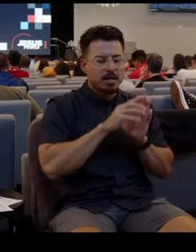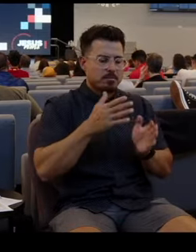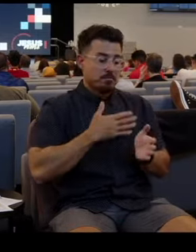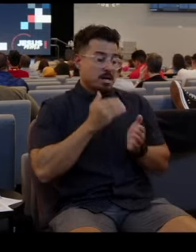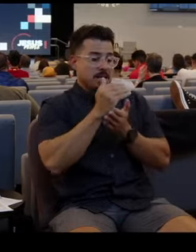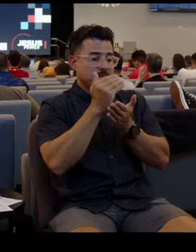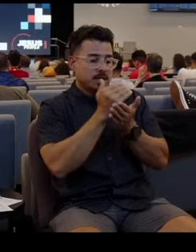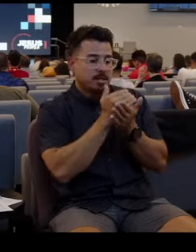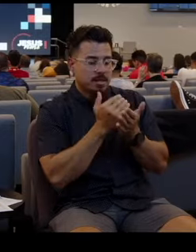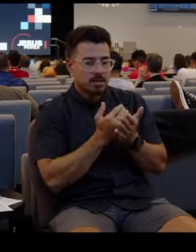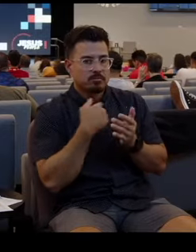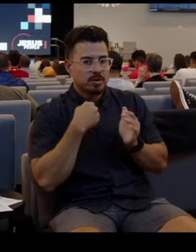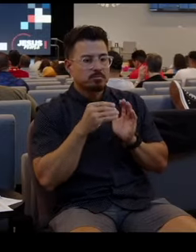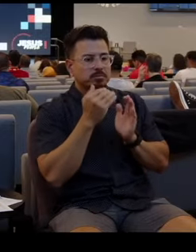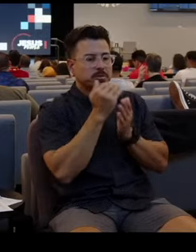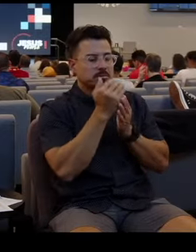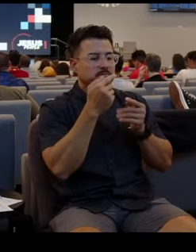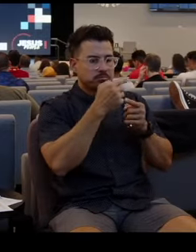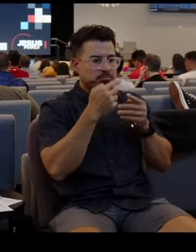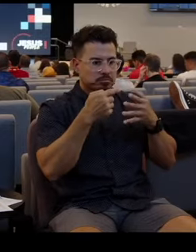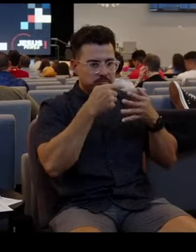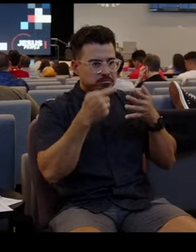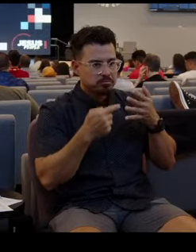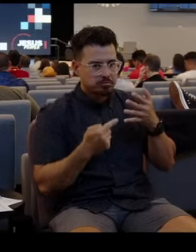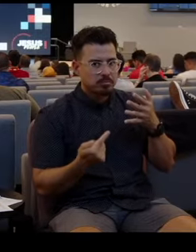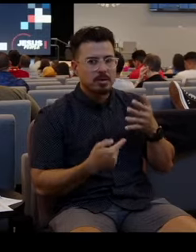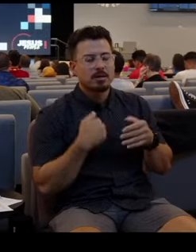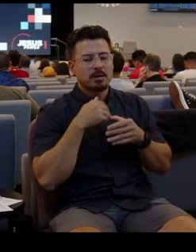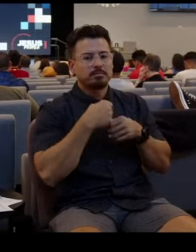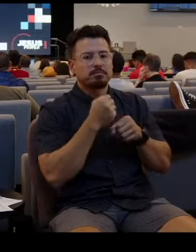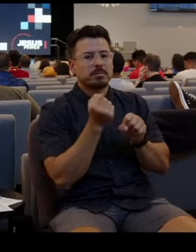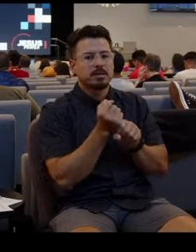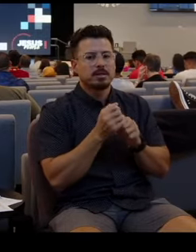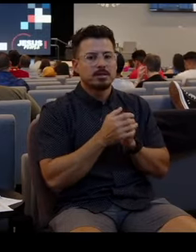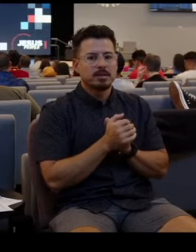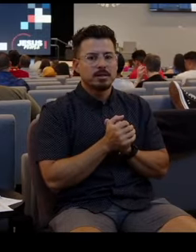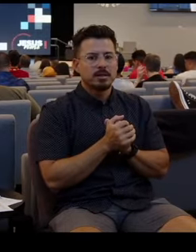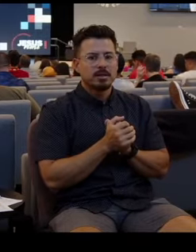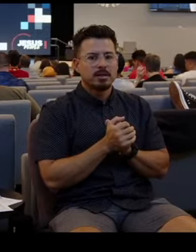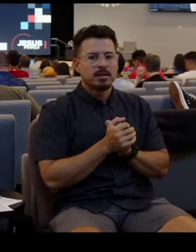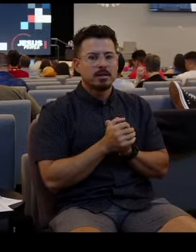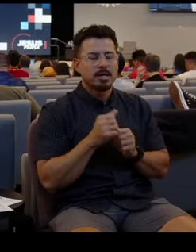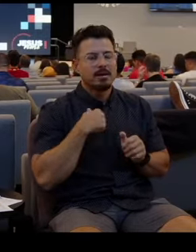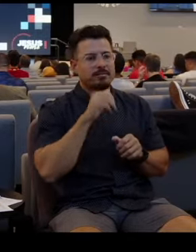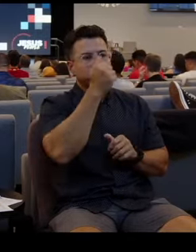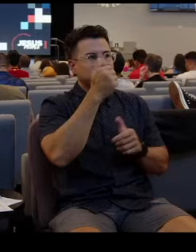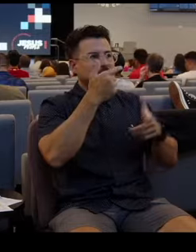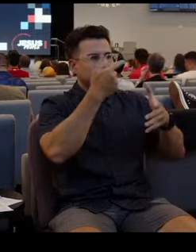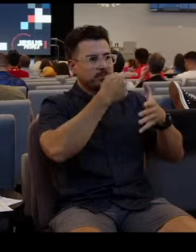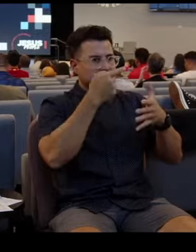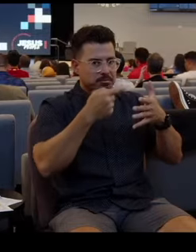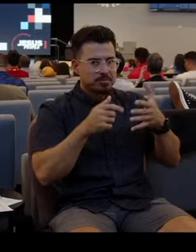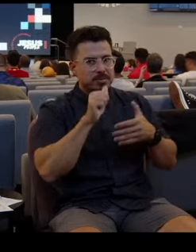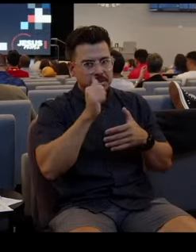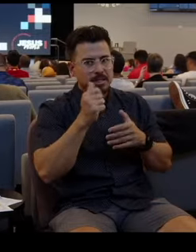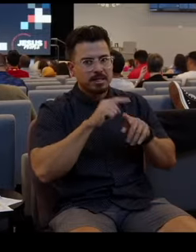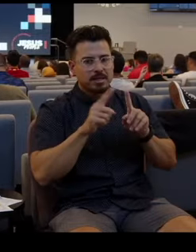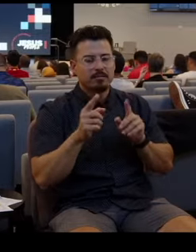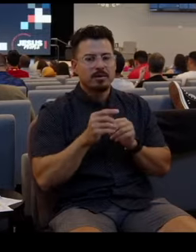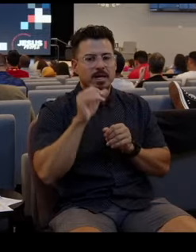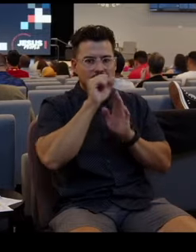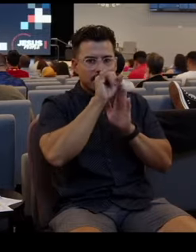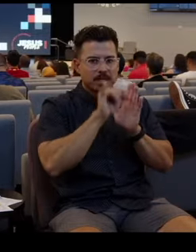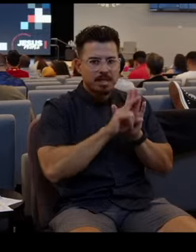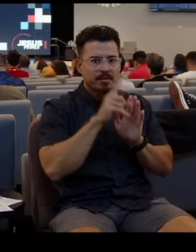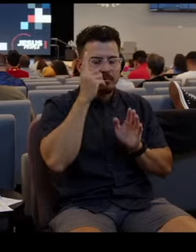be better lists. I think it's pretty good. But it's something I came up with. Ten. You know why? Because I thought it was so important to reduce